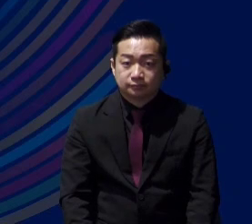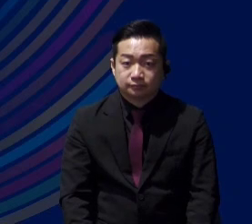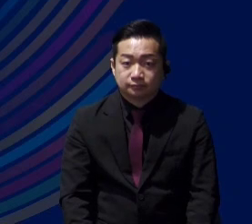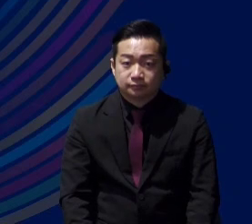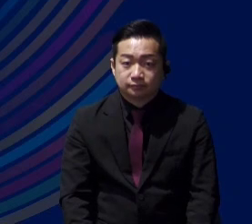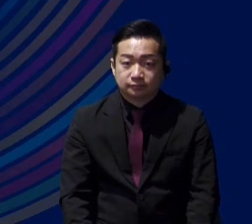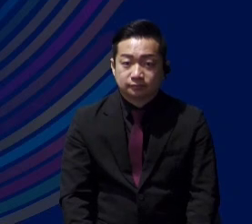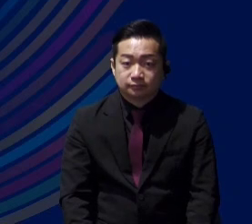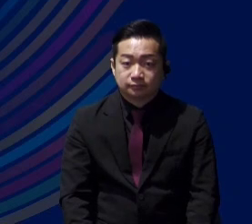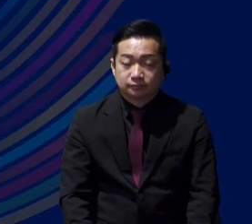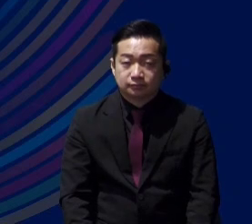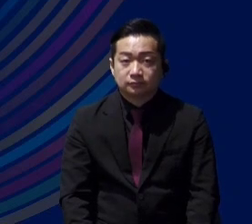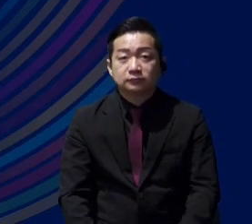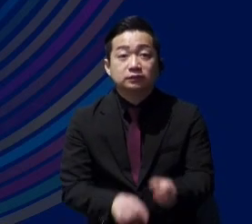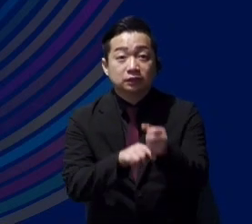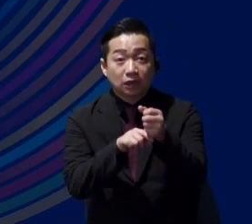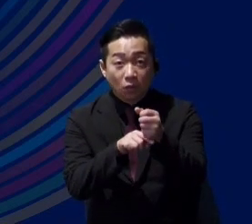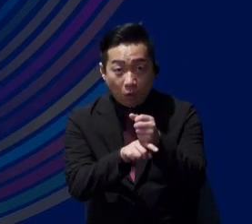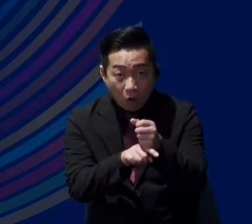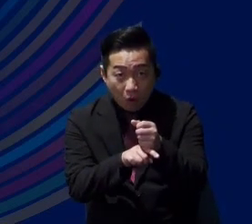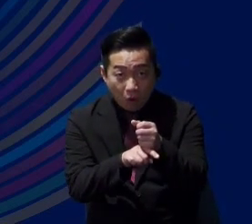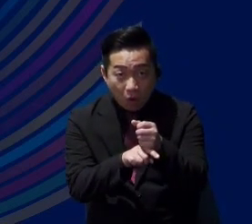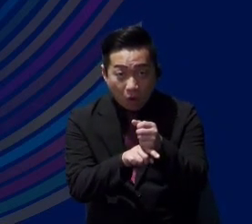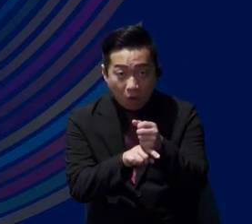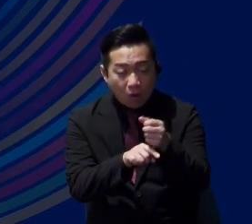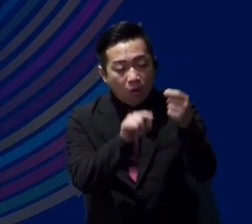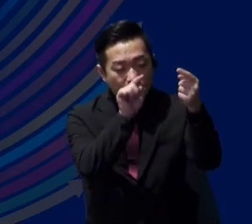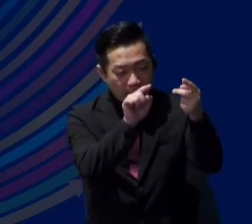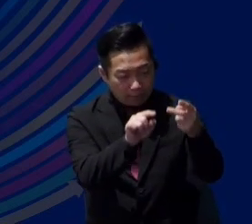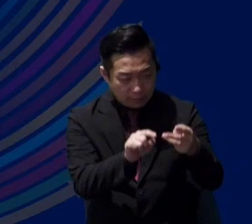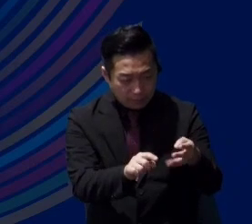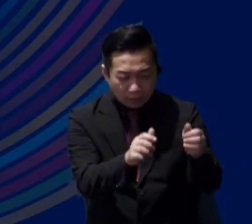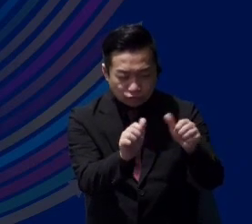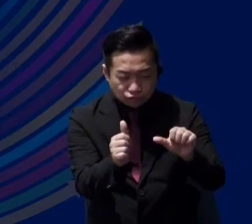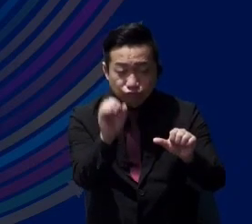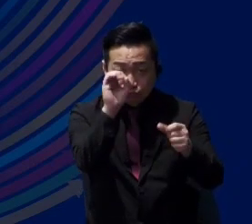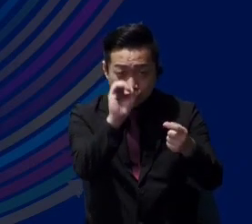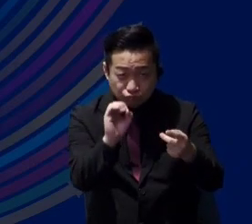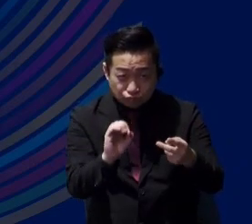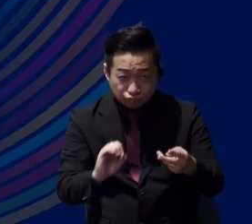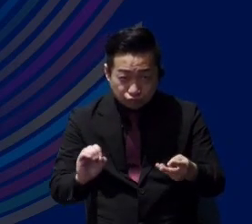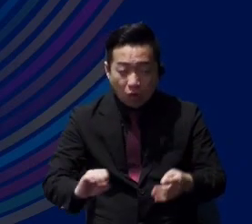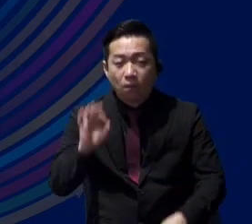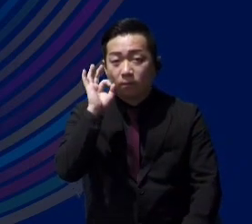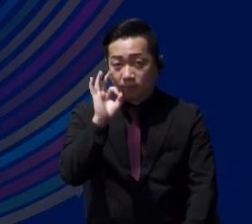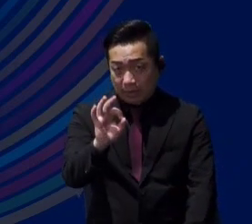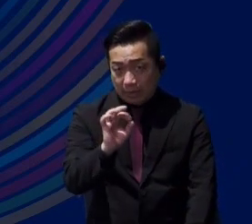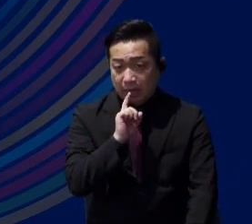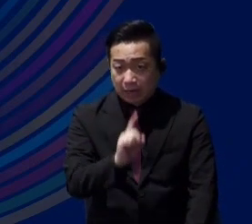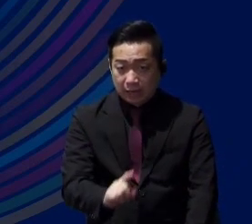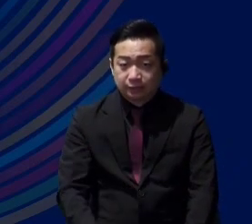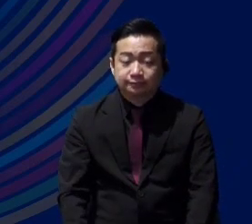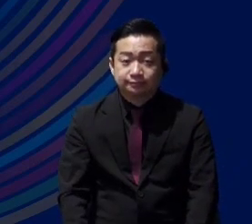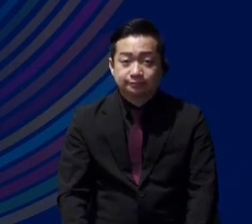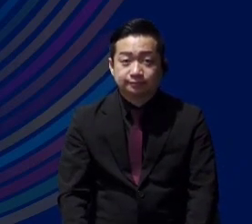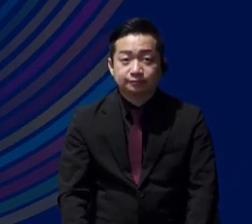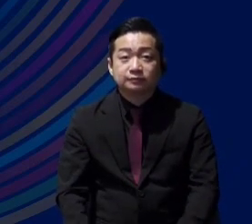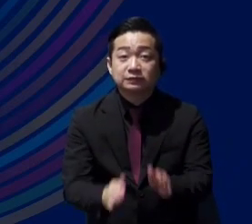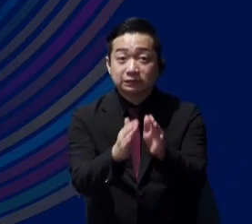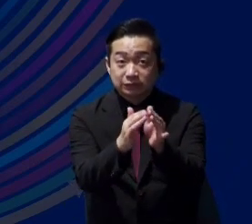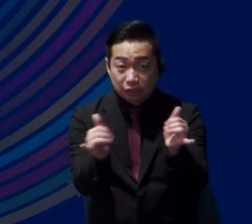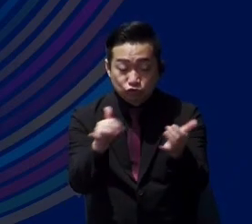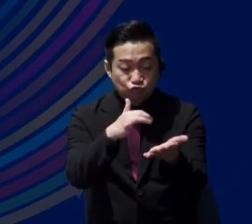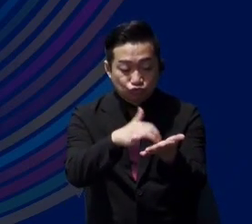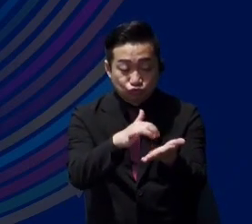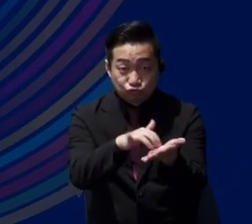this population, in this mortality. First, we calculate population. Second, we calculate